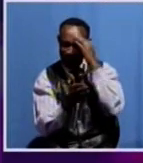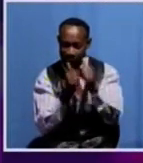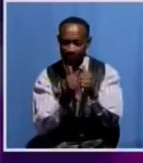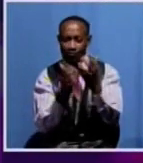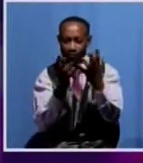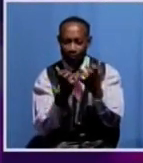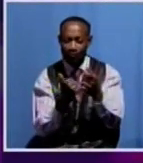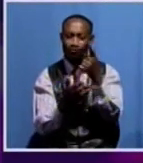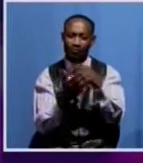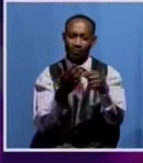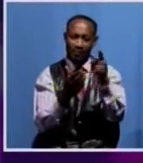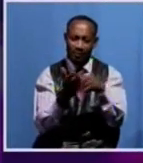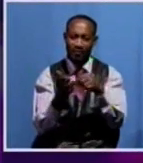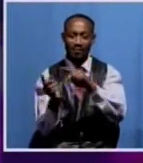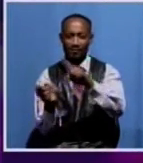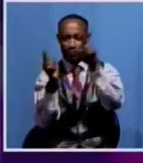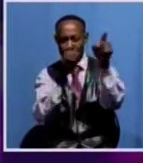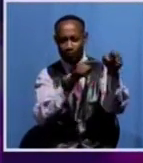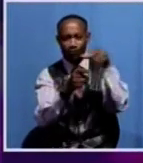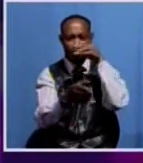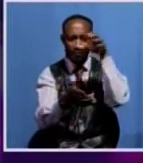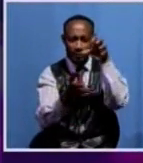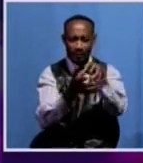loans, and then they take you to court and you lose the case and you pay more